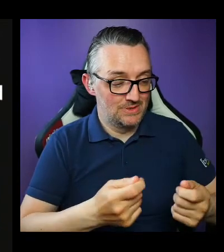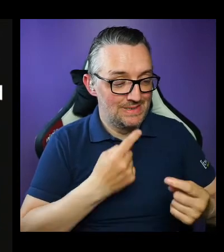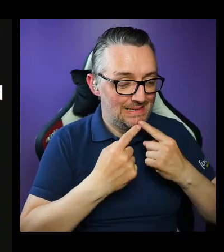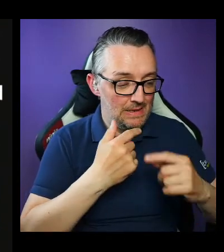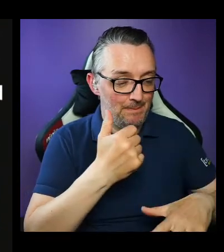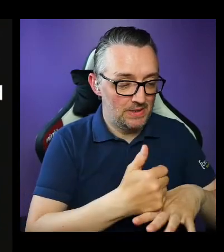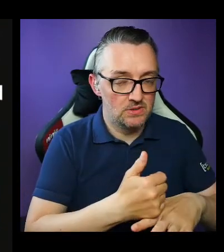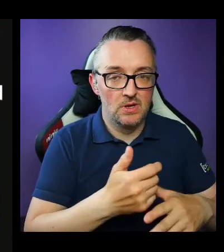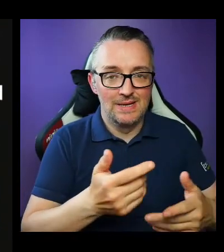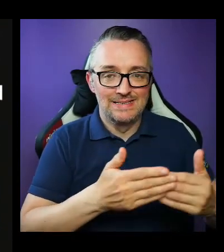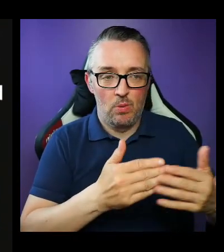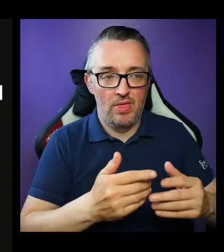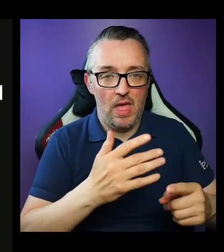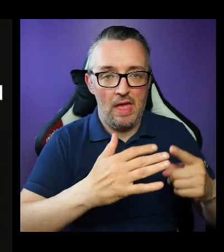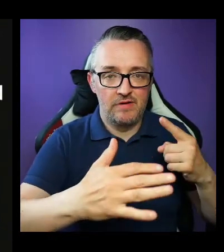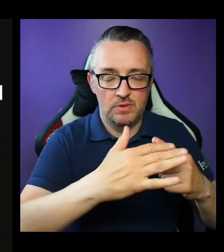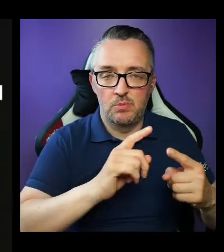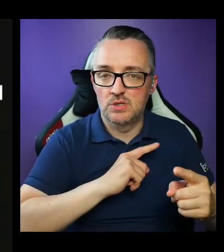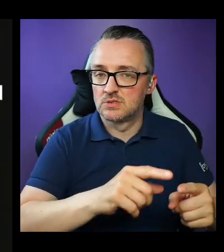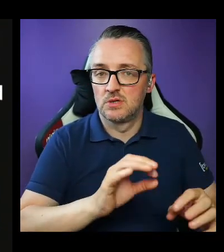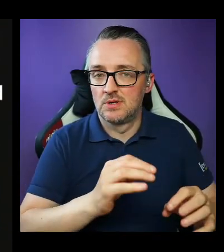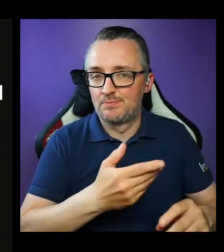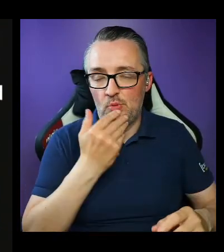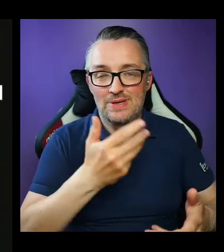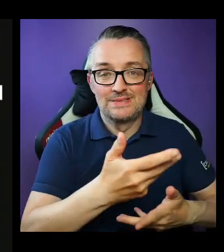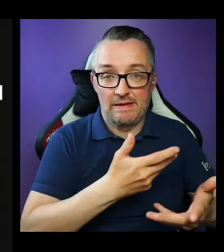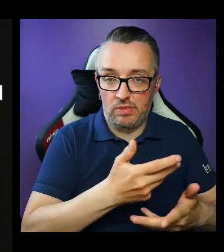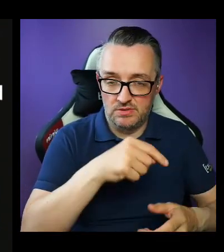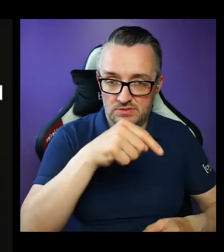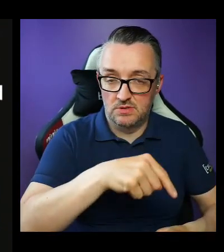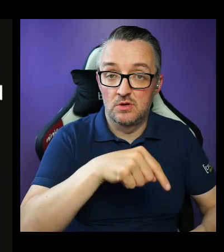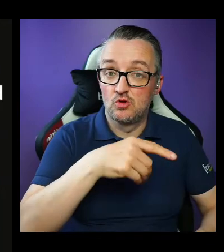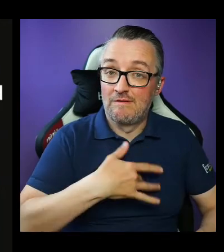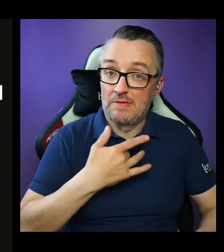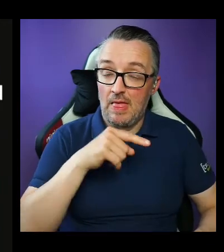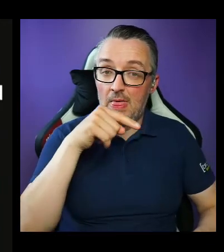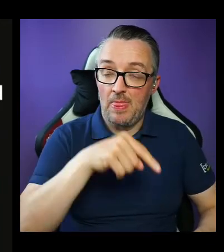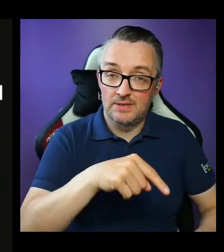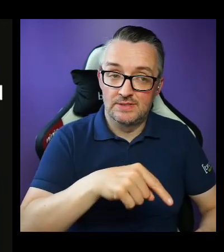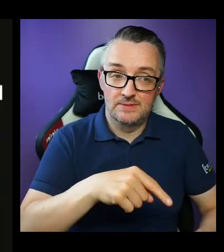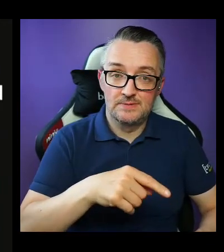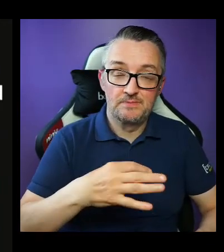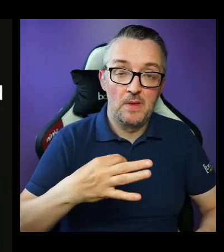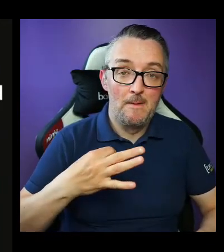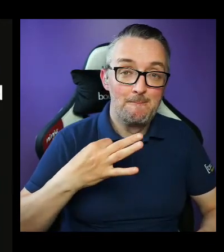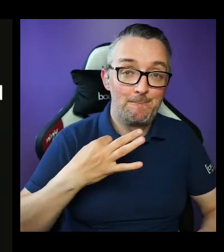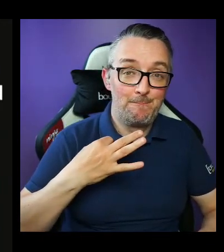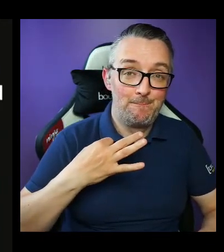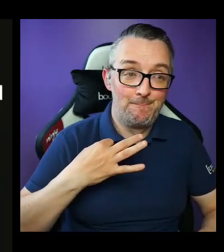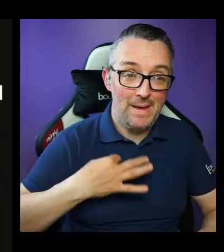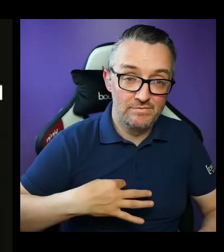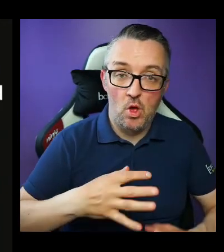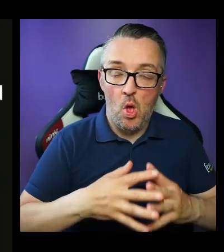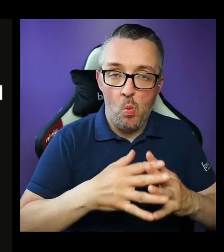with the environment as much because it's serverless, do you definitely see that as much kind of worth the